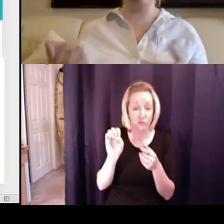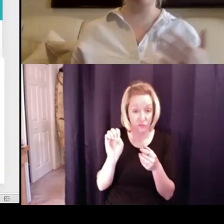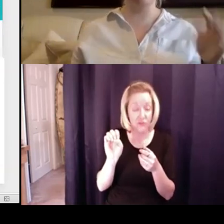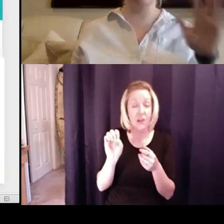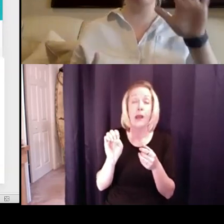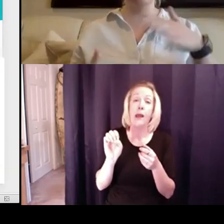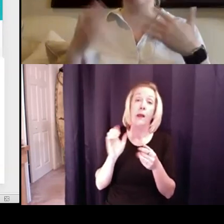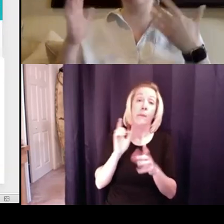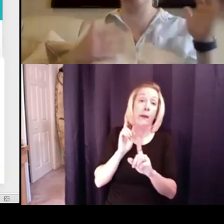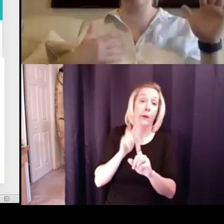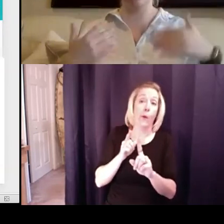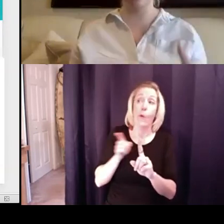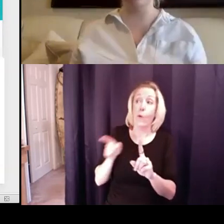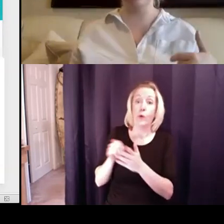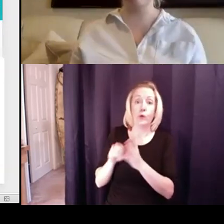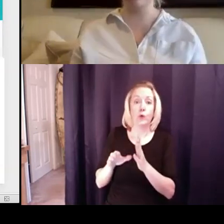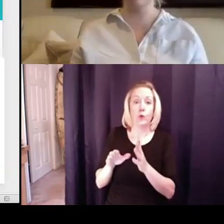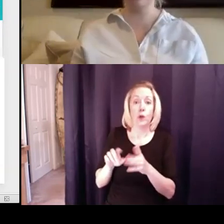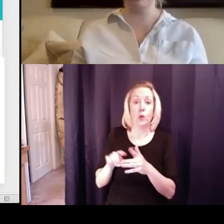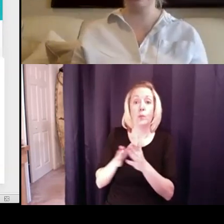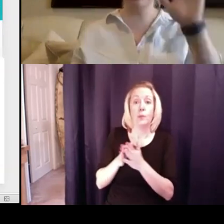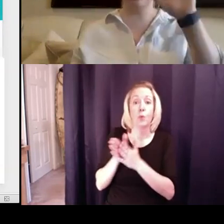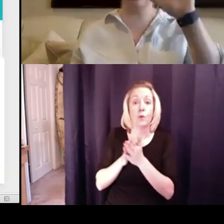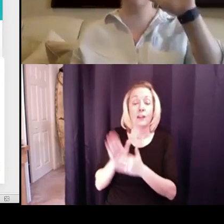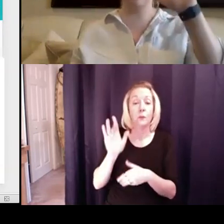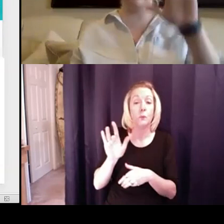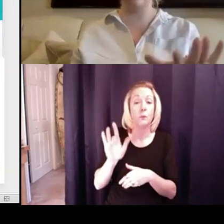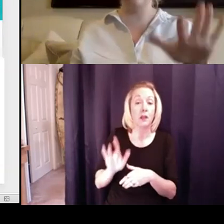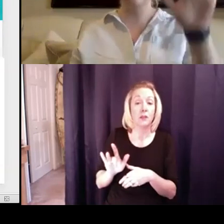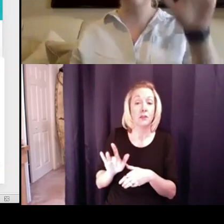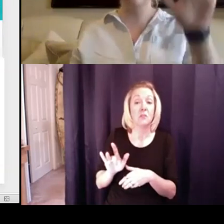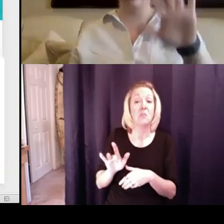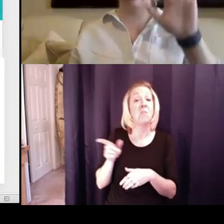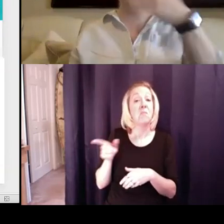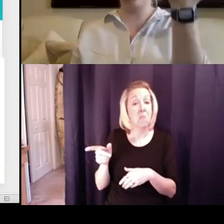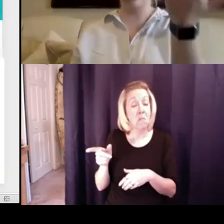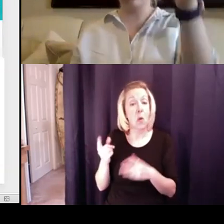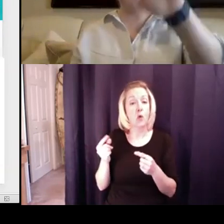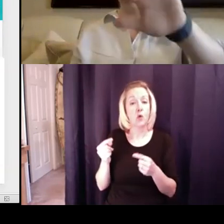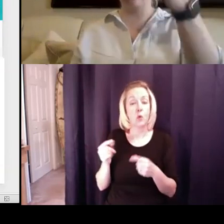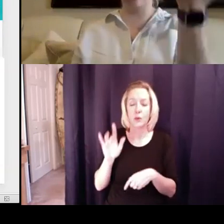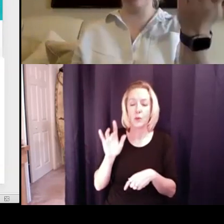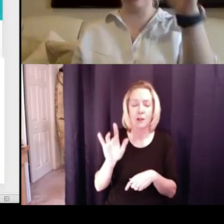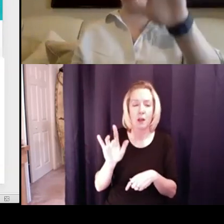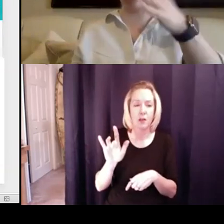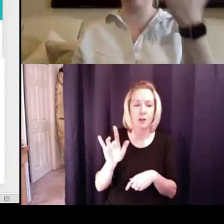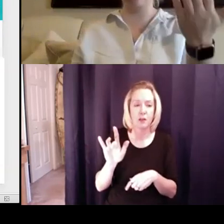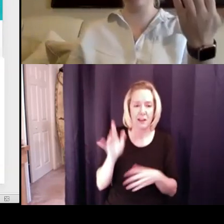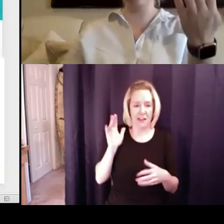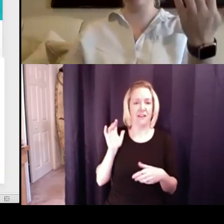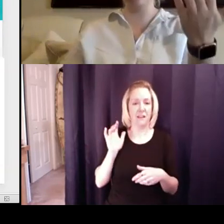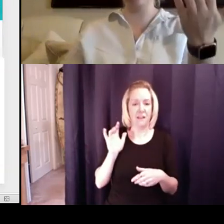hoping maybe he would even just like start touching them. It was really cool to see though that he would touch them and he'd kind of flip his hand back and